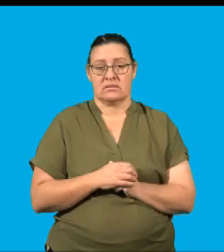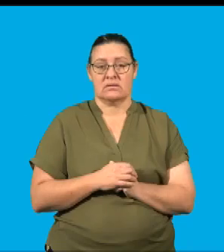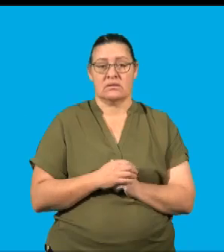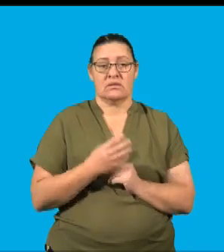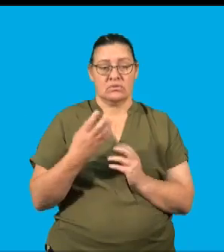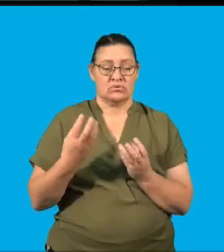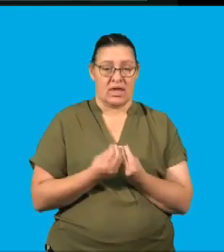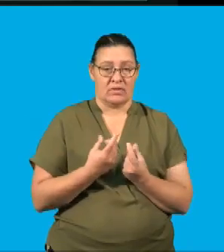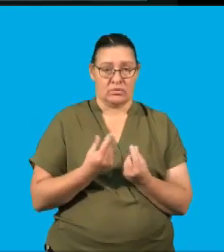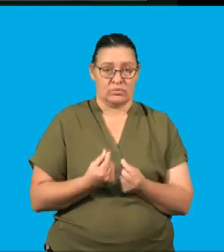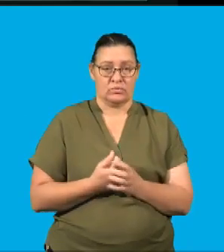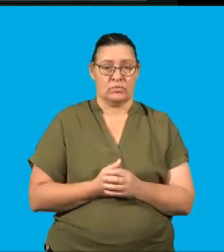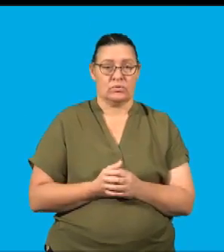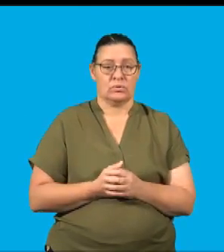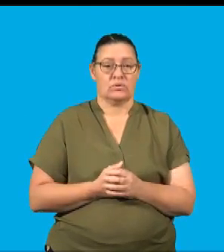do it together.